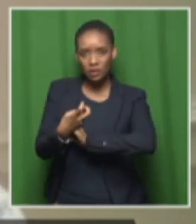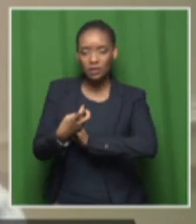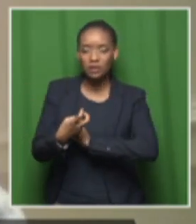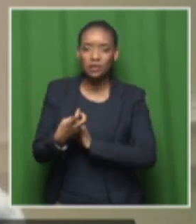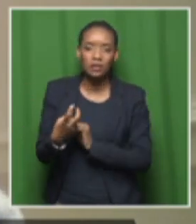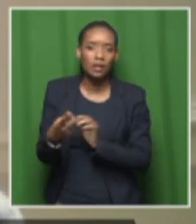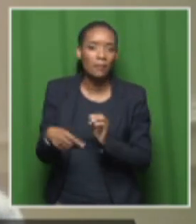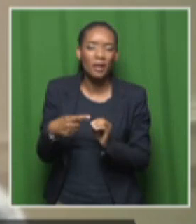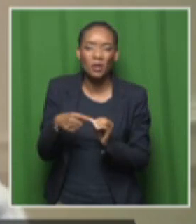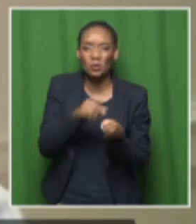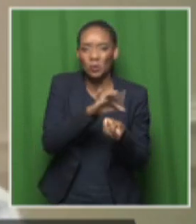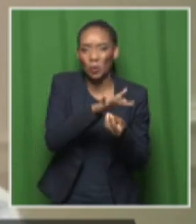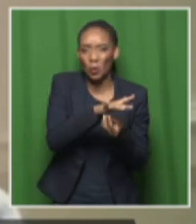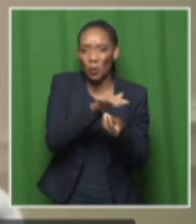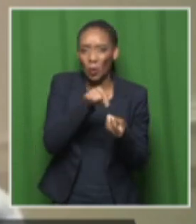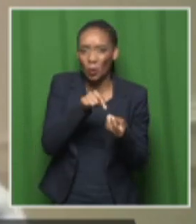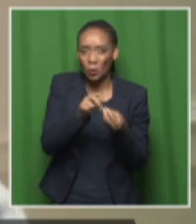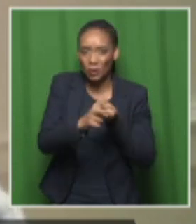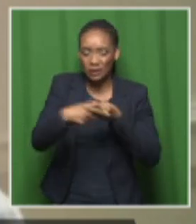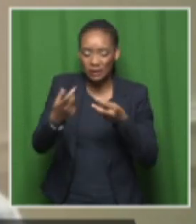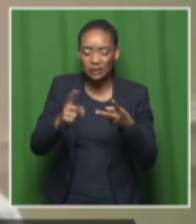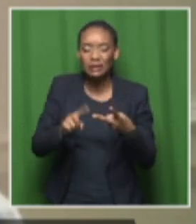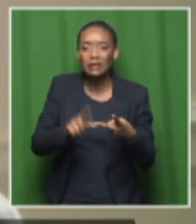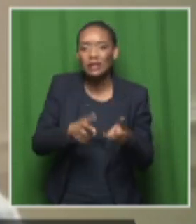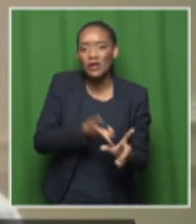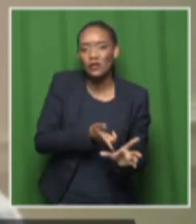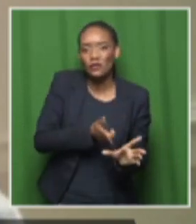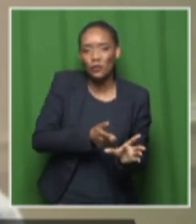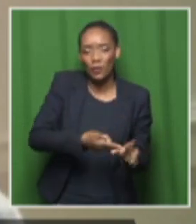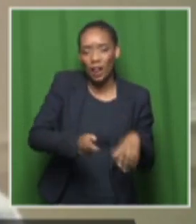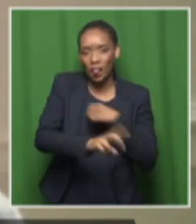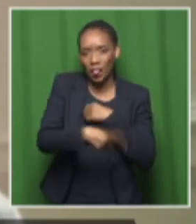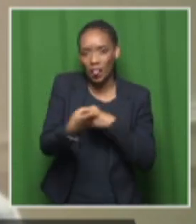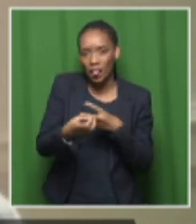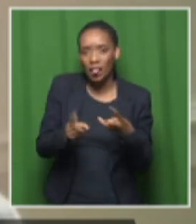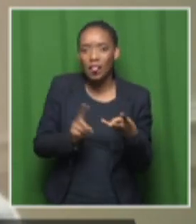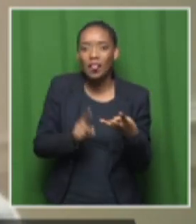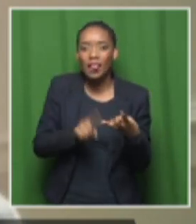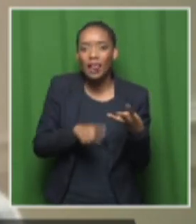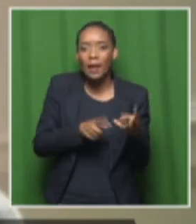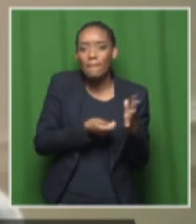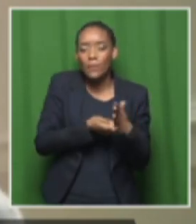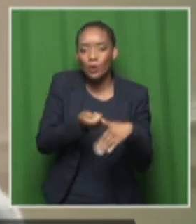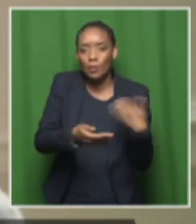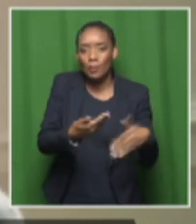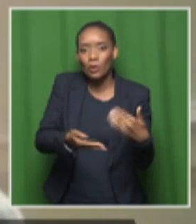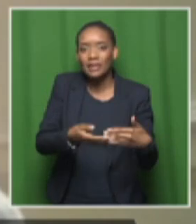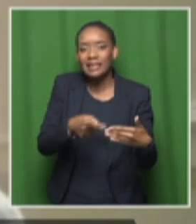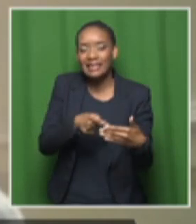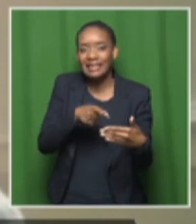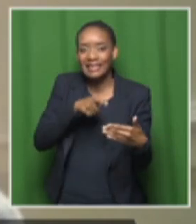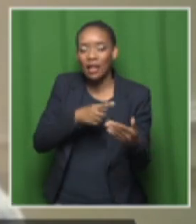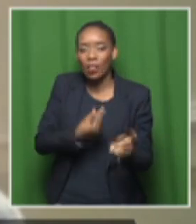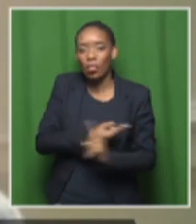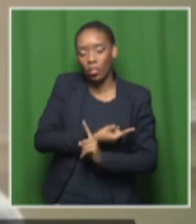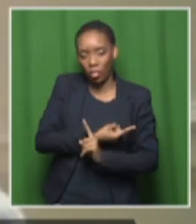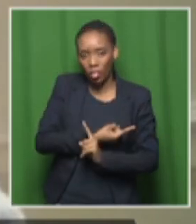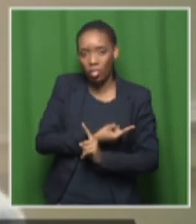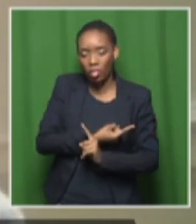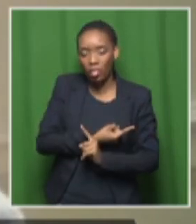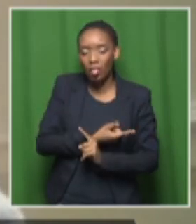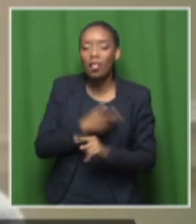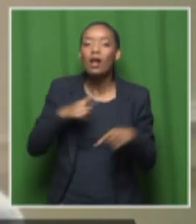around the coal, the fuel, and some of the procurement processes. So we do